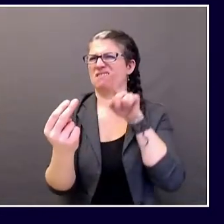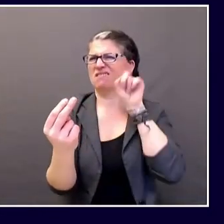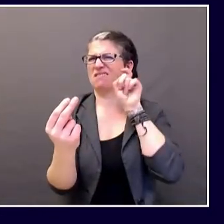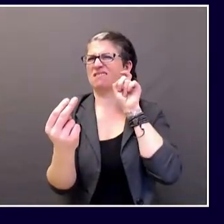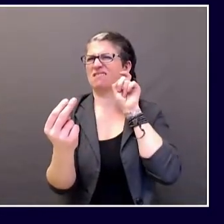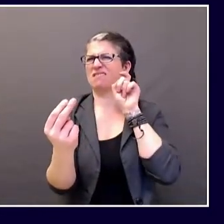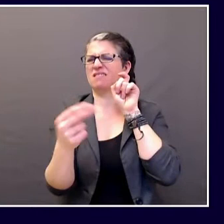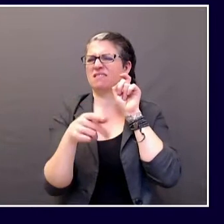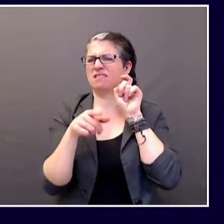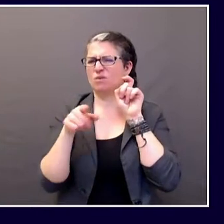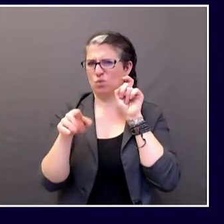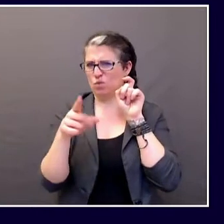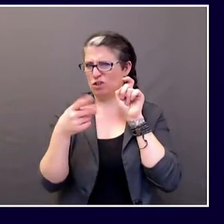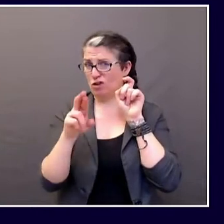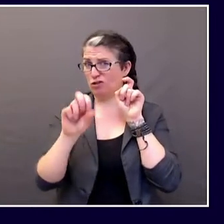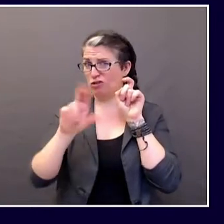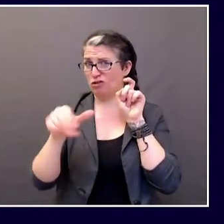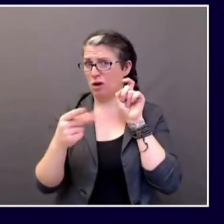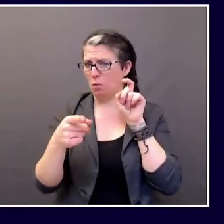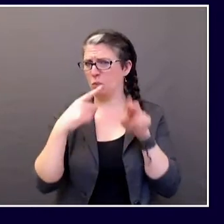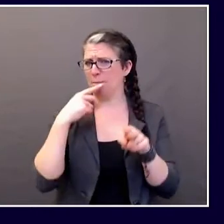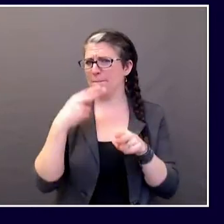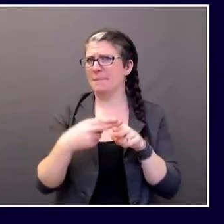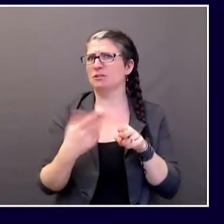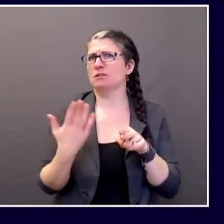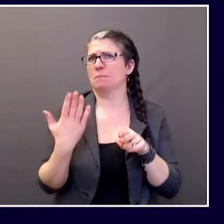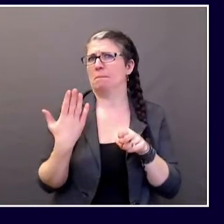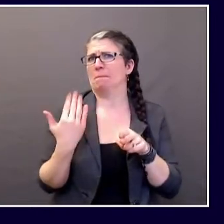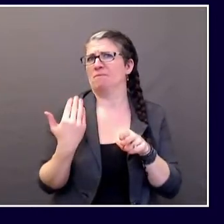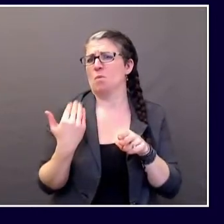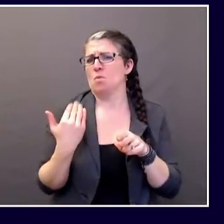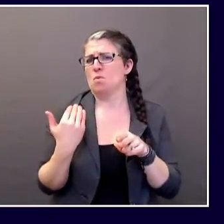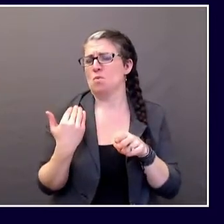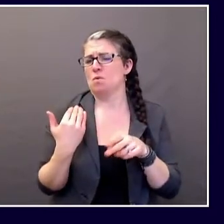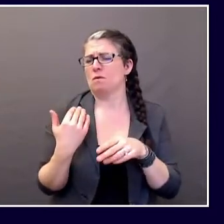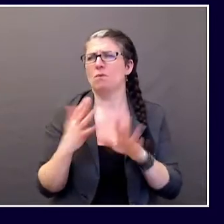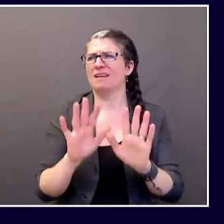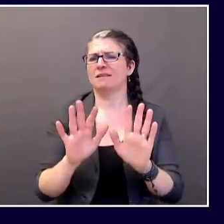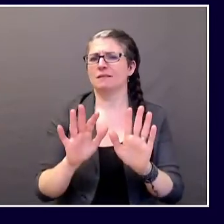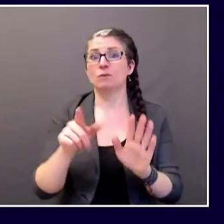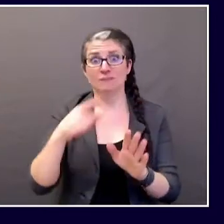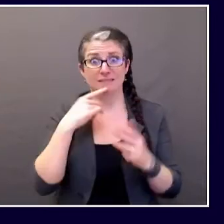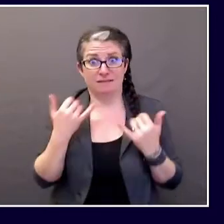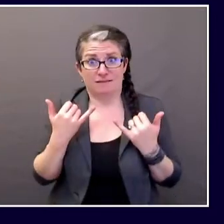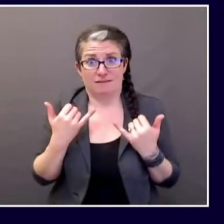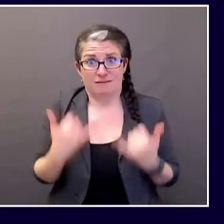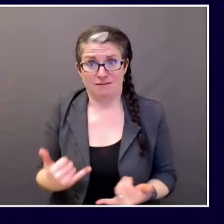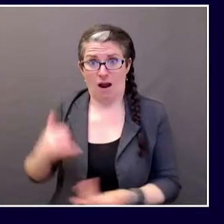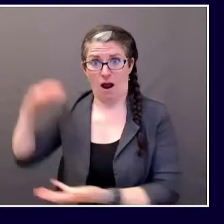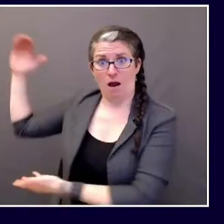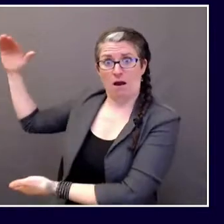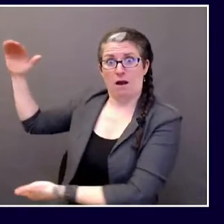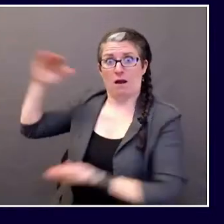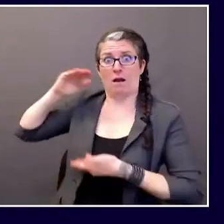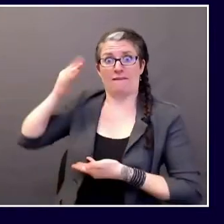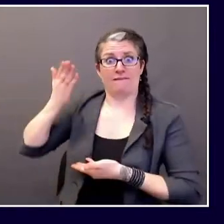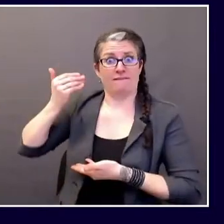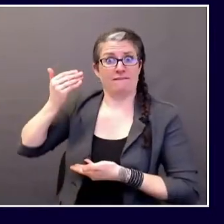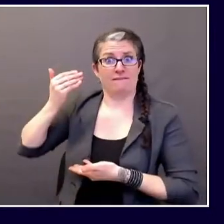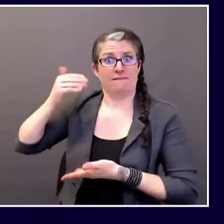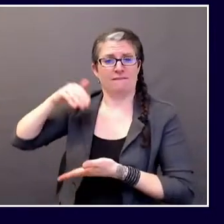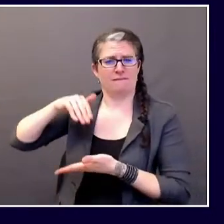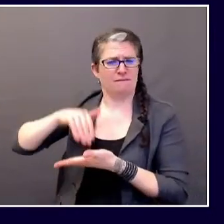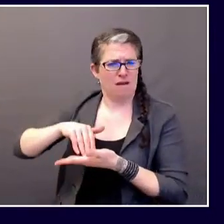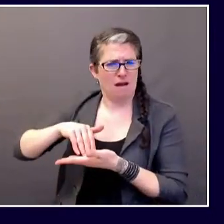longevity of or the consistency of that supply is going to be for Hannaford. But if Maine continues to get those extra